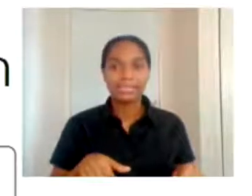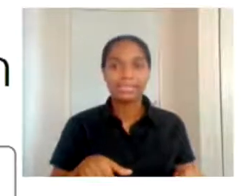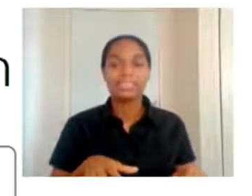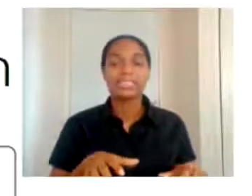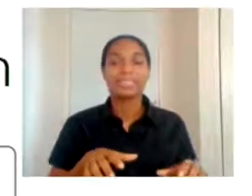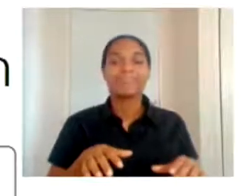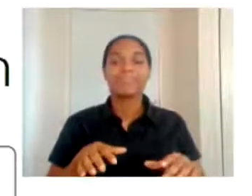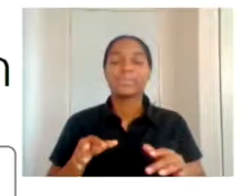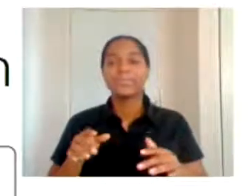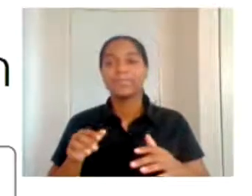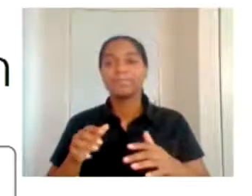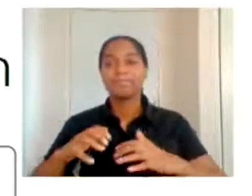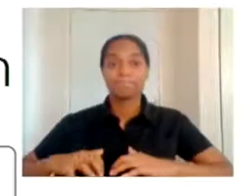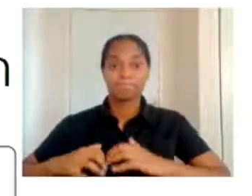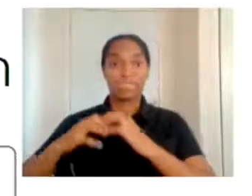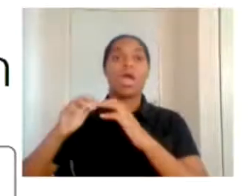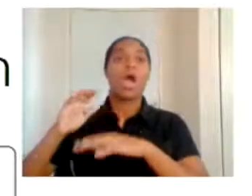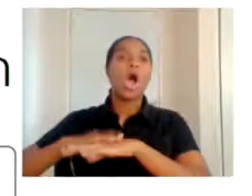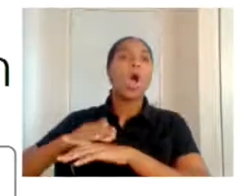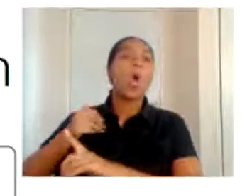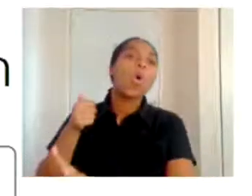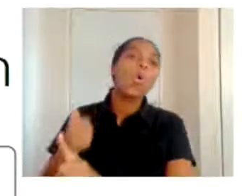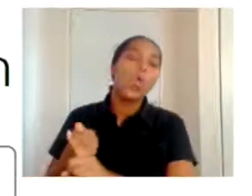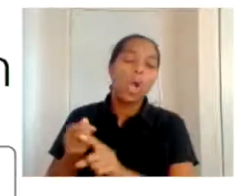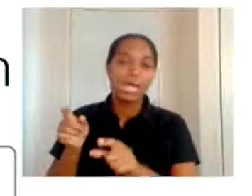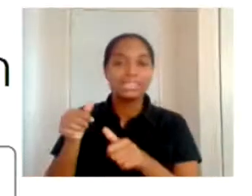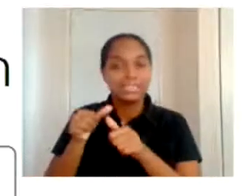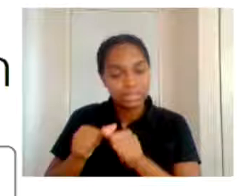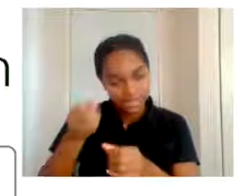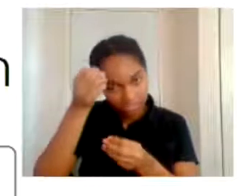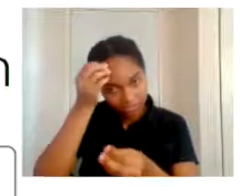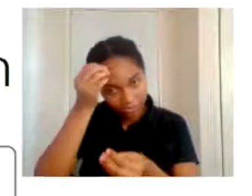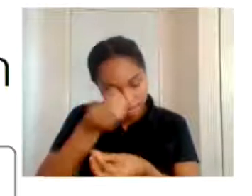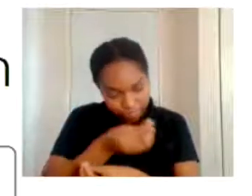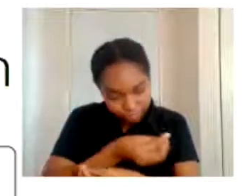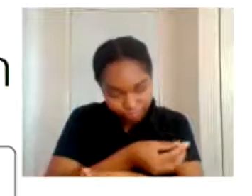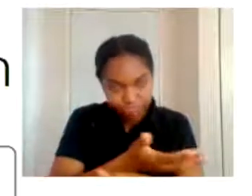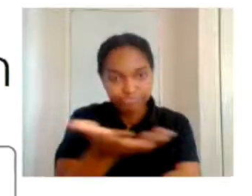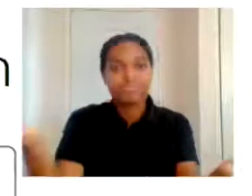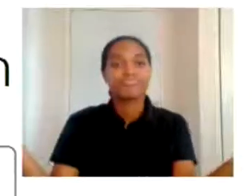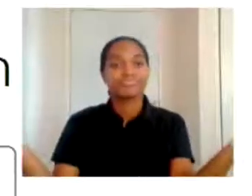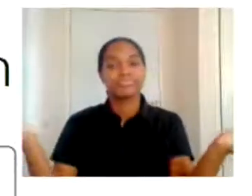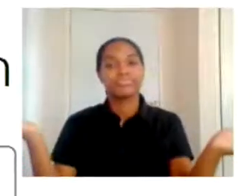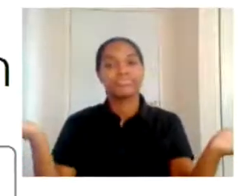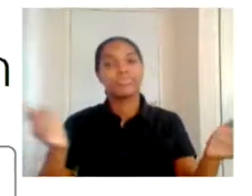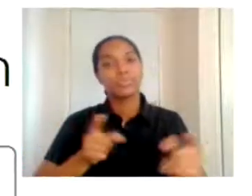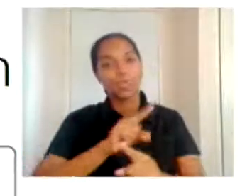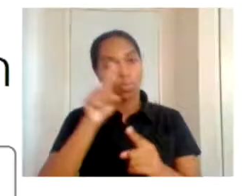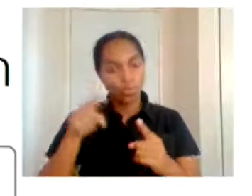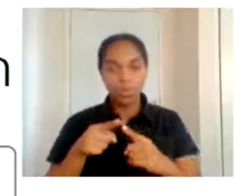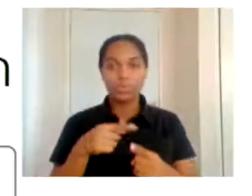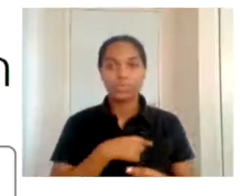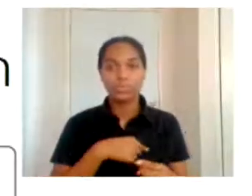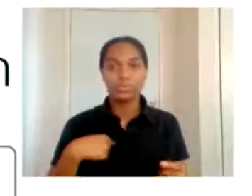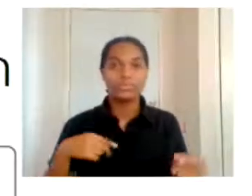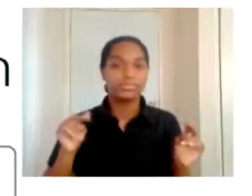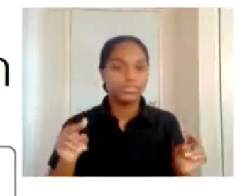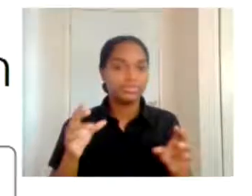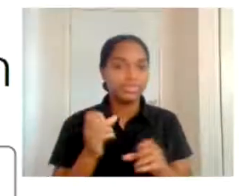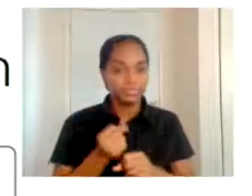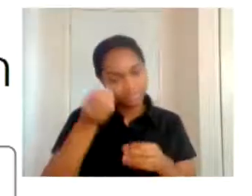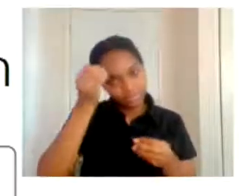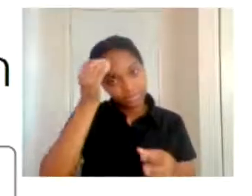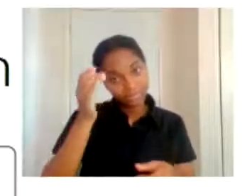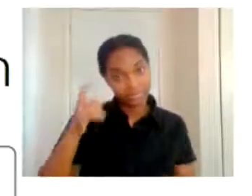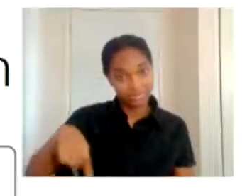own and still deliver the information over the air when we actually need to get that information to